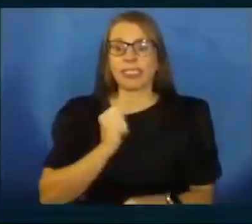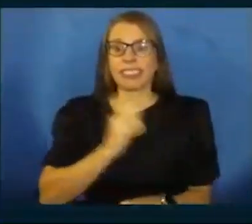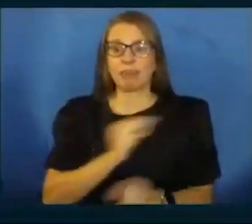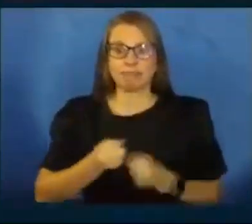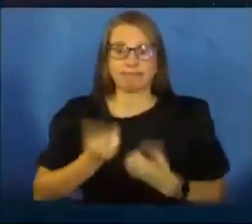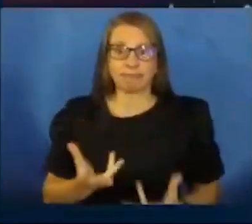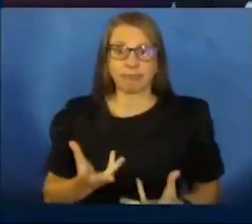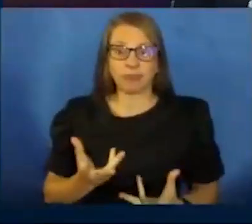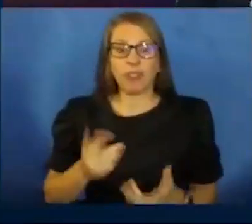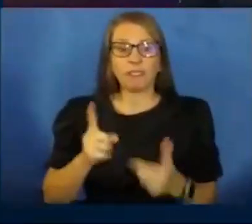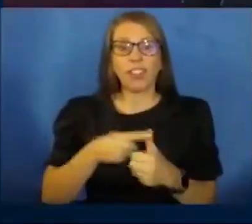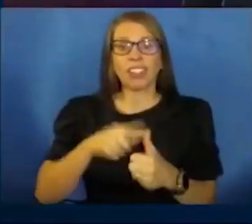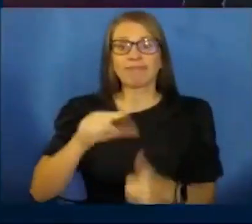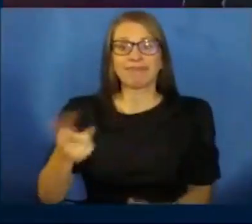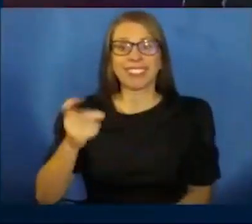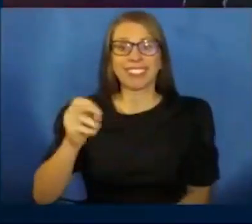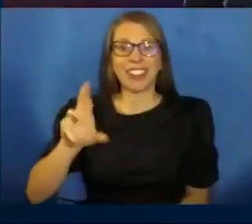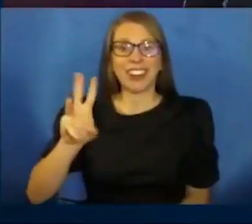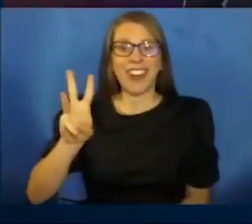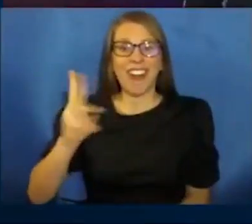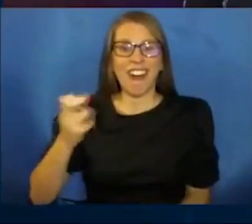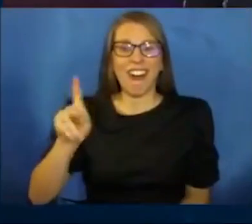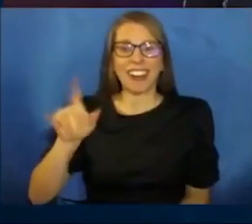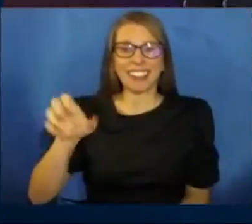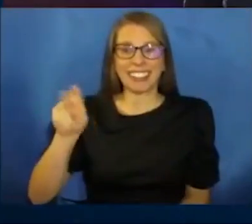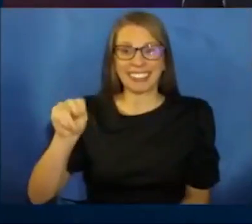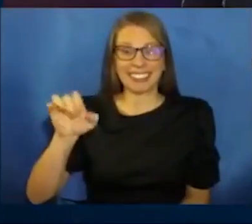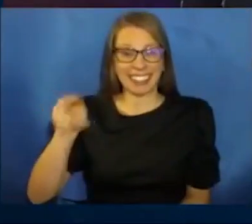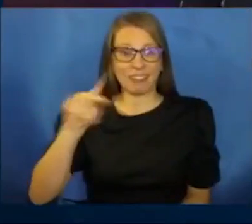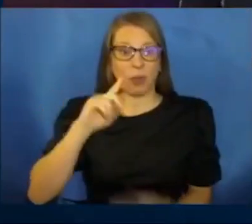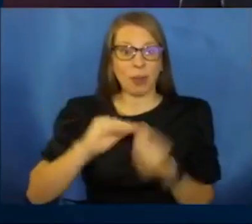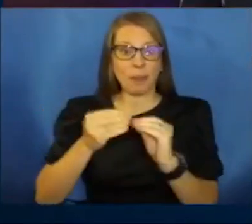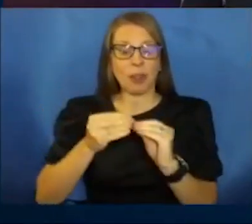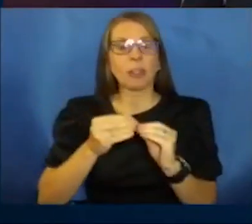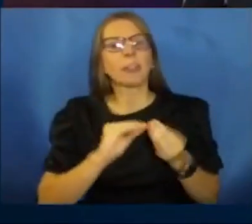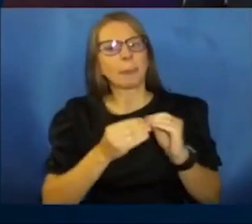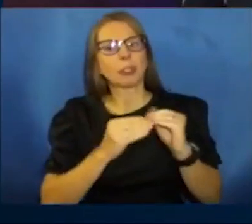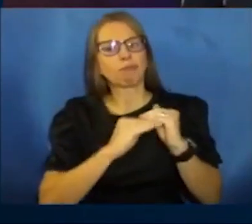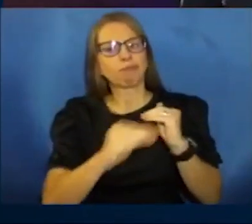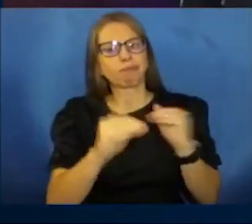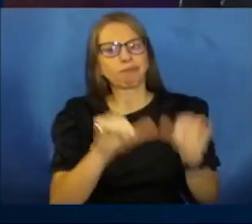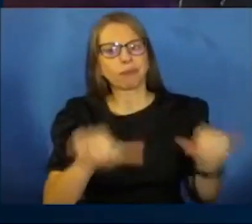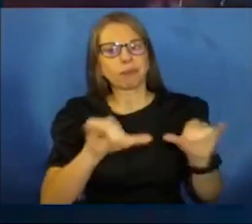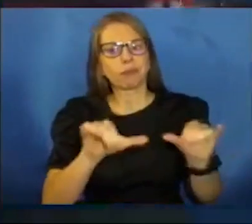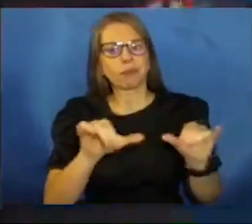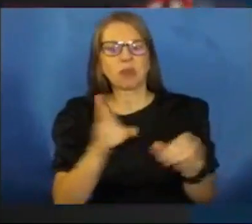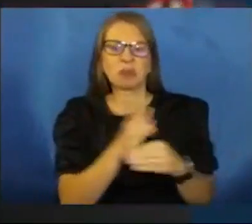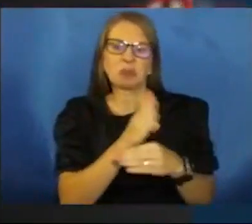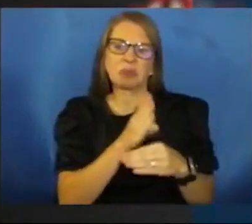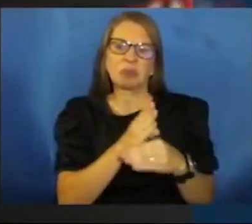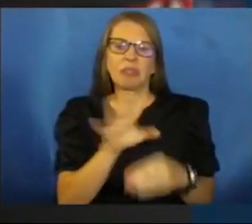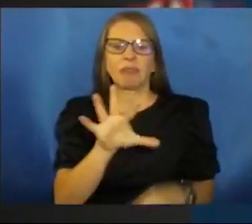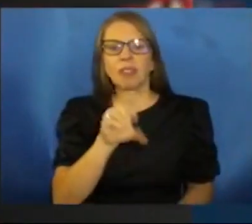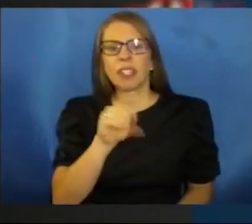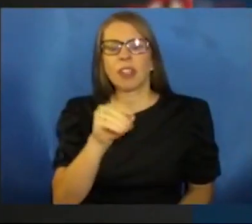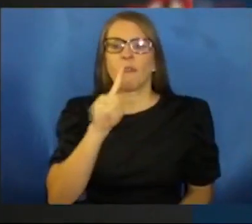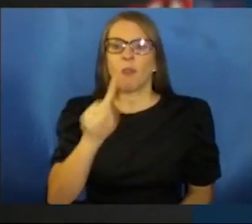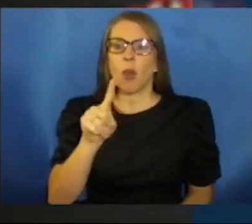Hi. Hi. Numbers are holding steady. Again, we've been in that kind of mid-50s, 50s for acute infections. Today, we do